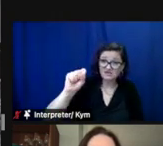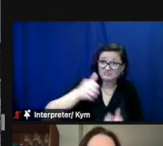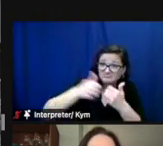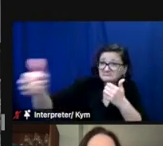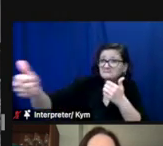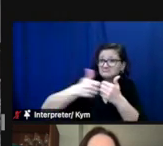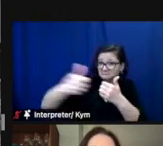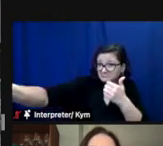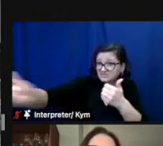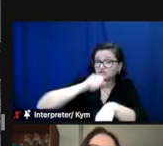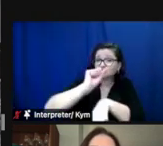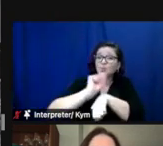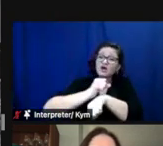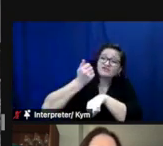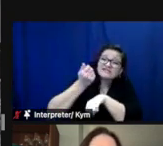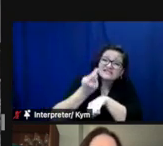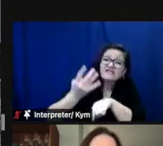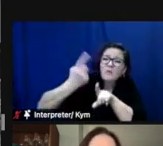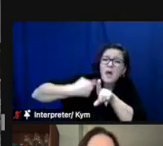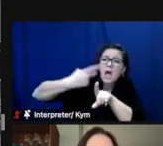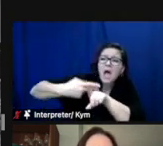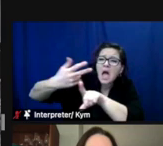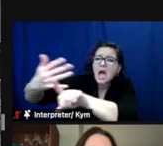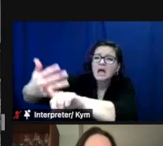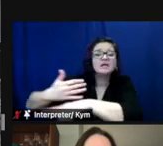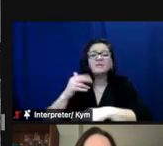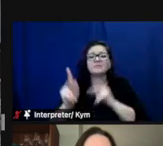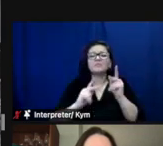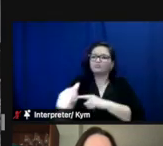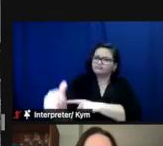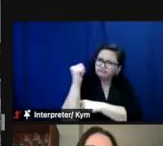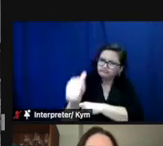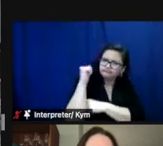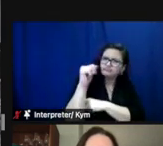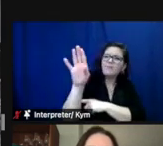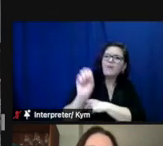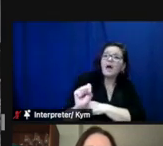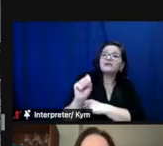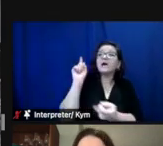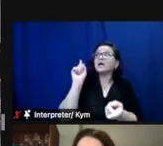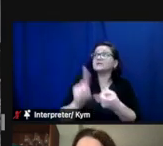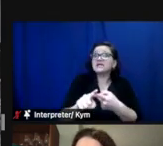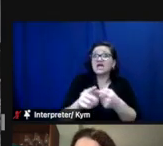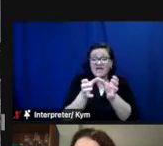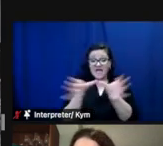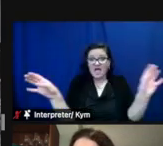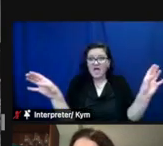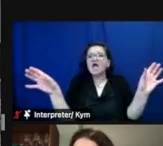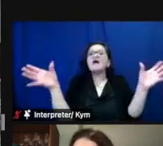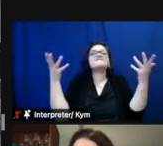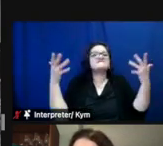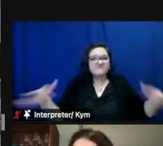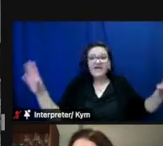bus until the buses were desegregated. And so that's this middle picture here, right, of everyone walking to and from